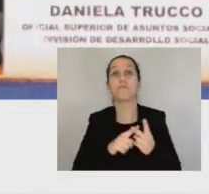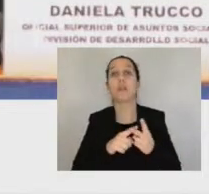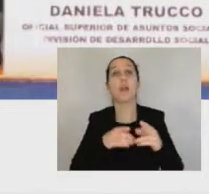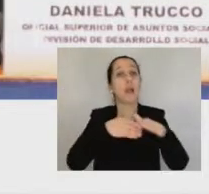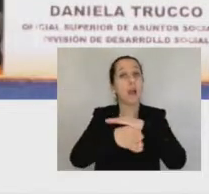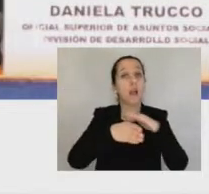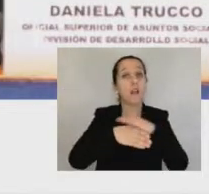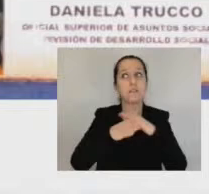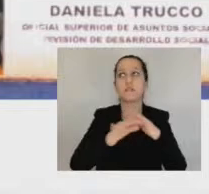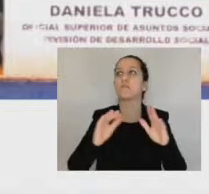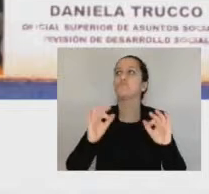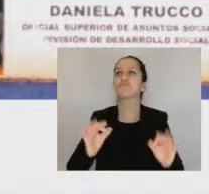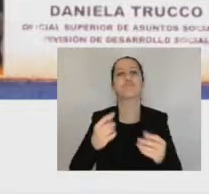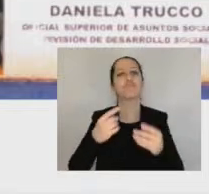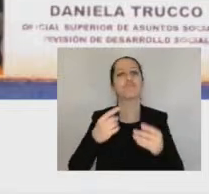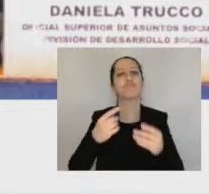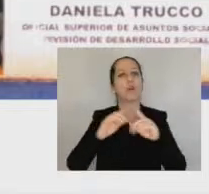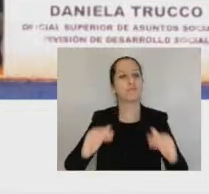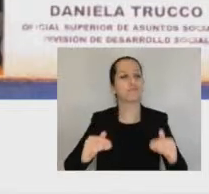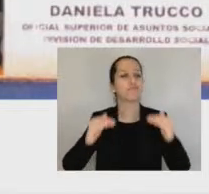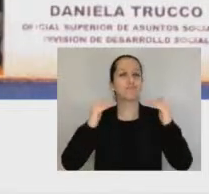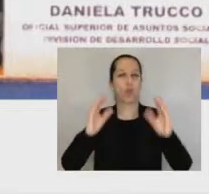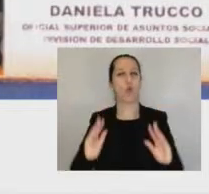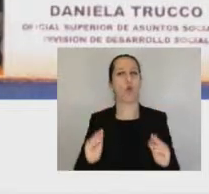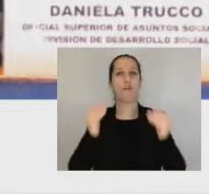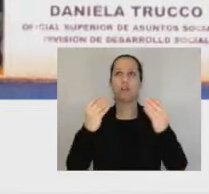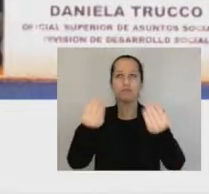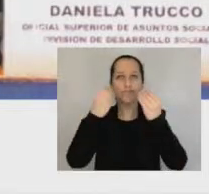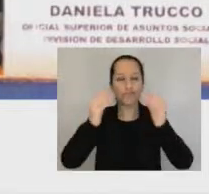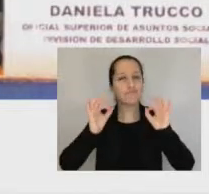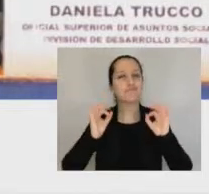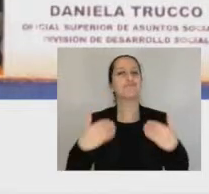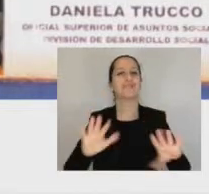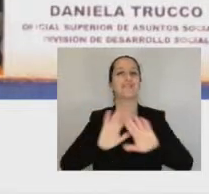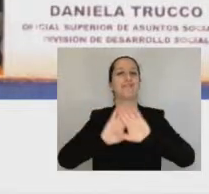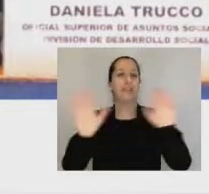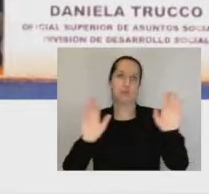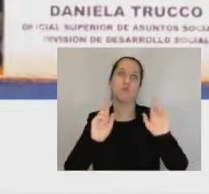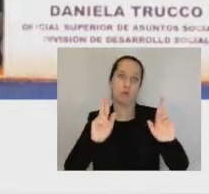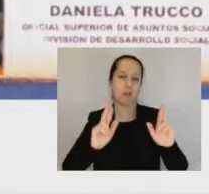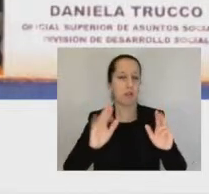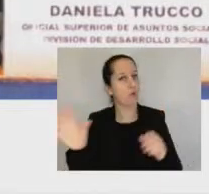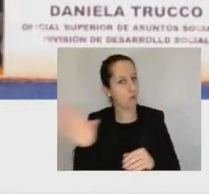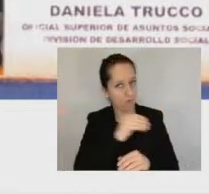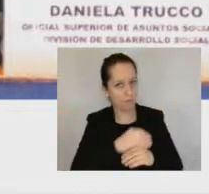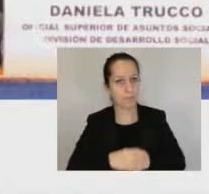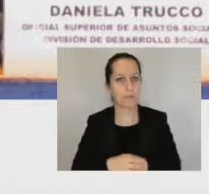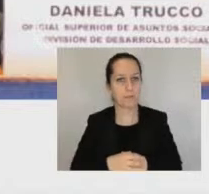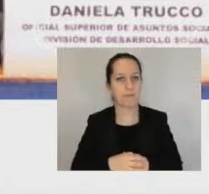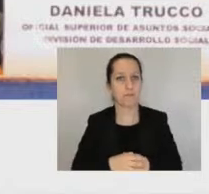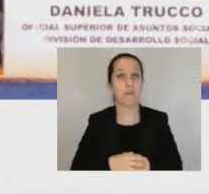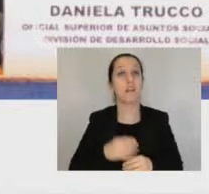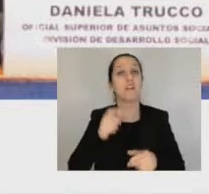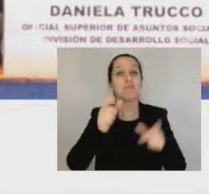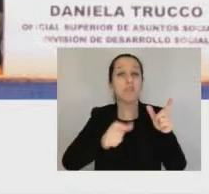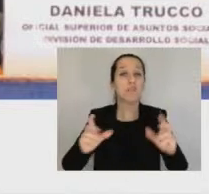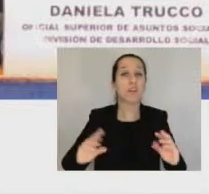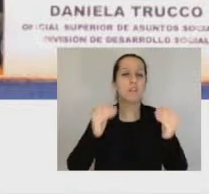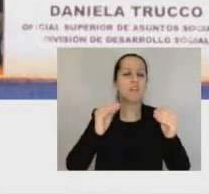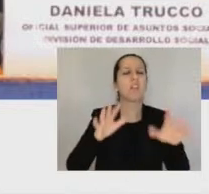Second, it's important to make access universal, access to secondary education, and ensure that